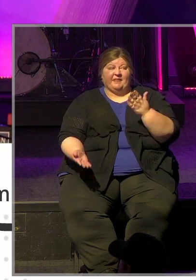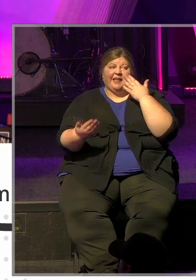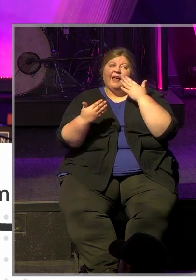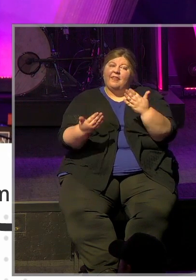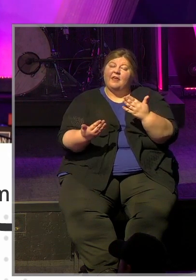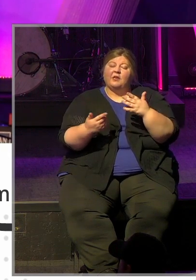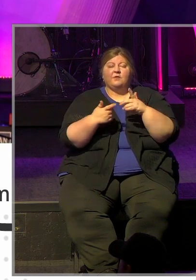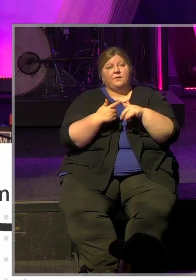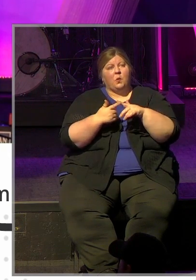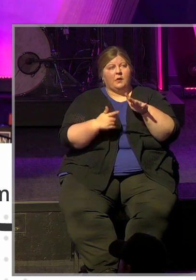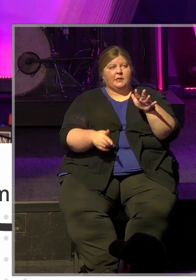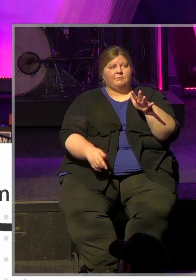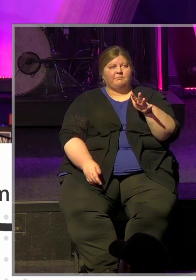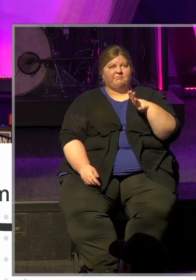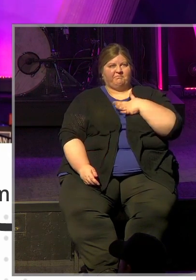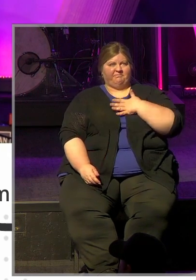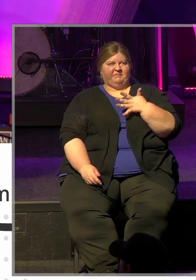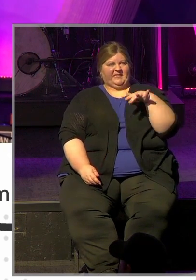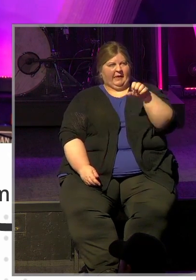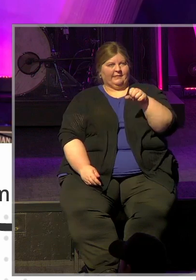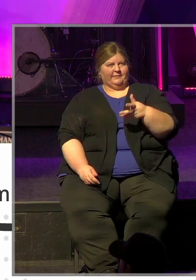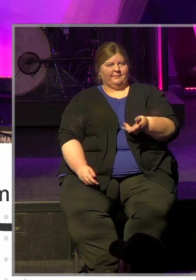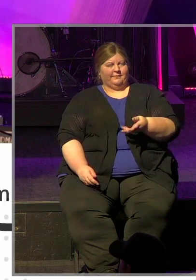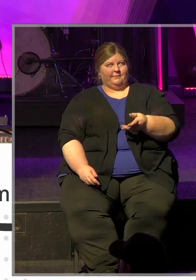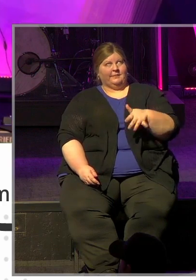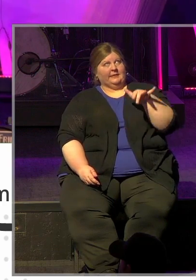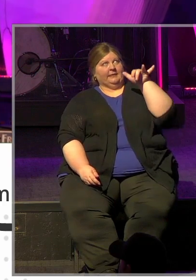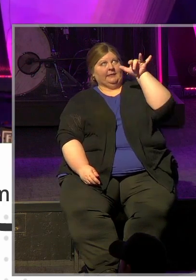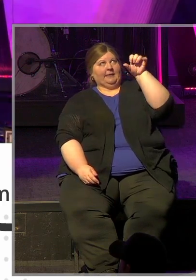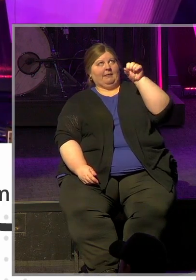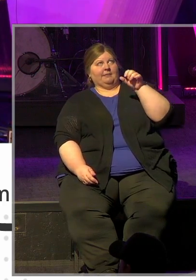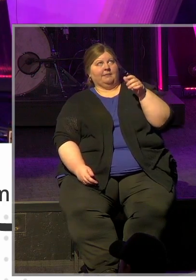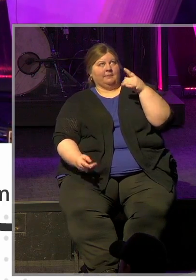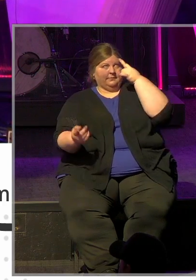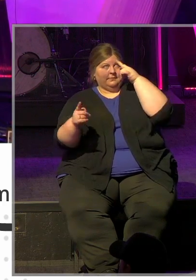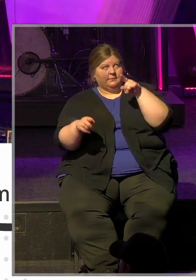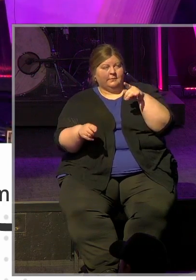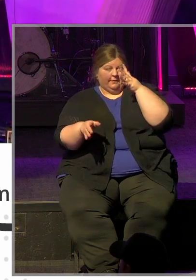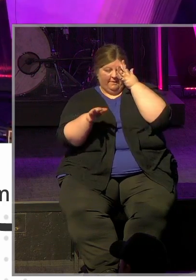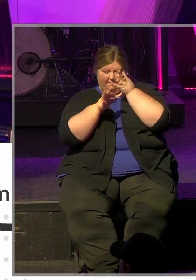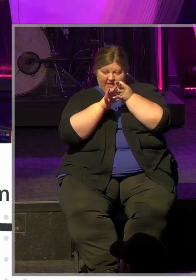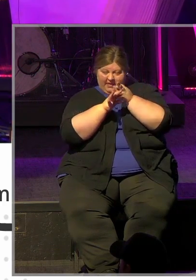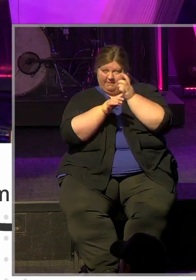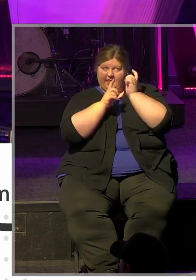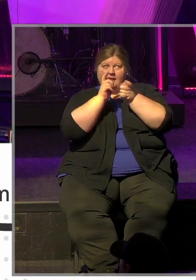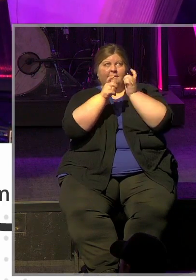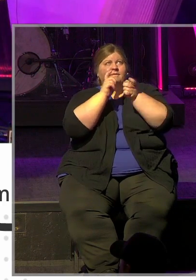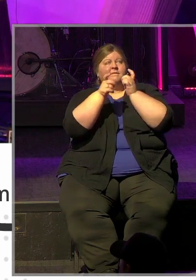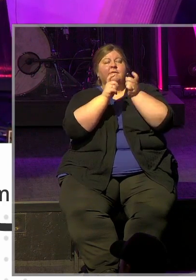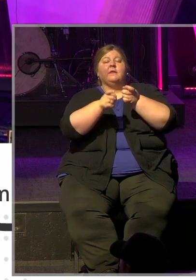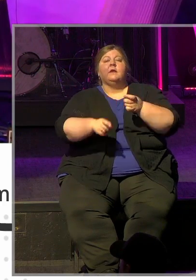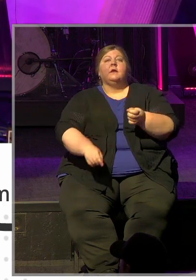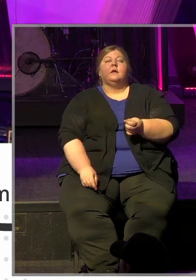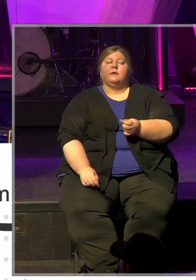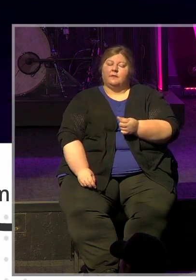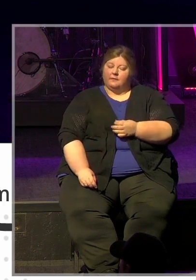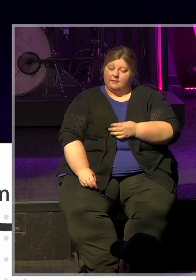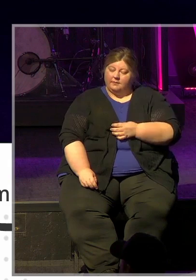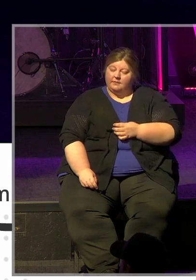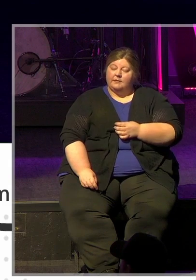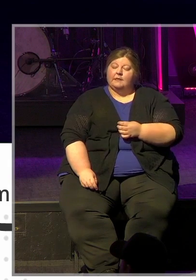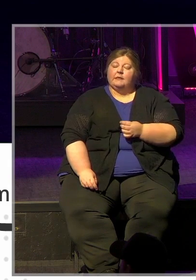the yes that you've said, and the yes to God that you've said about giving faithfully. Because I know that when